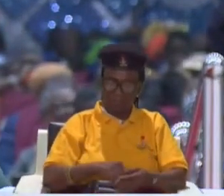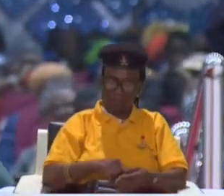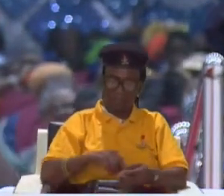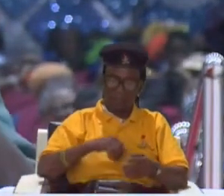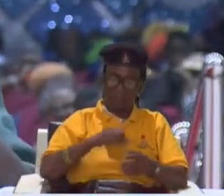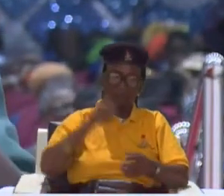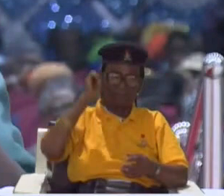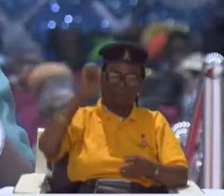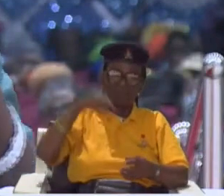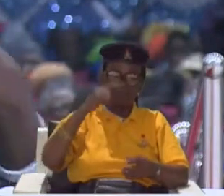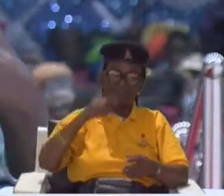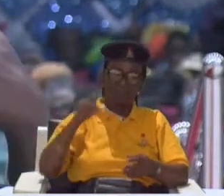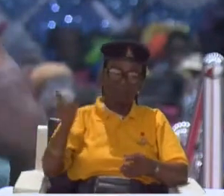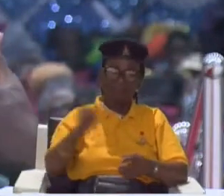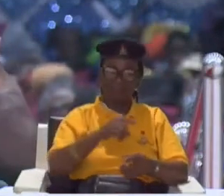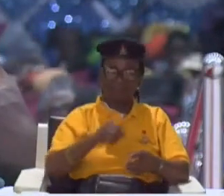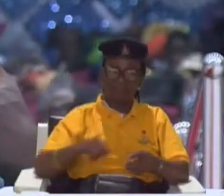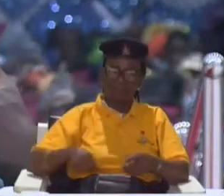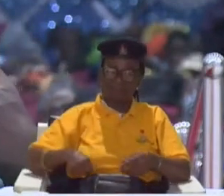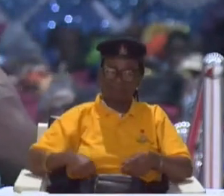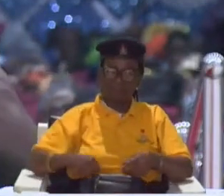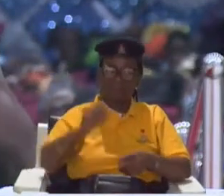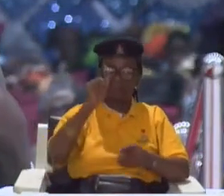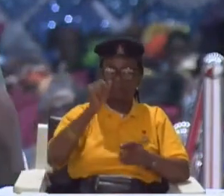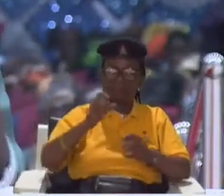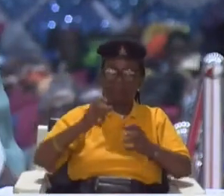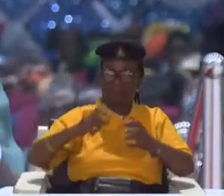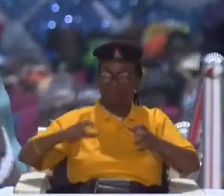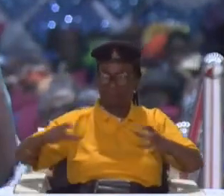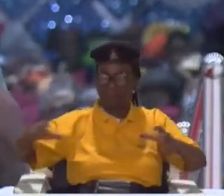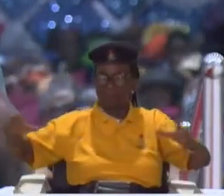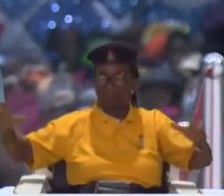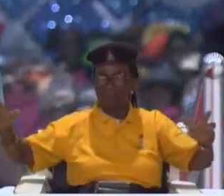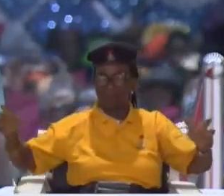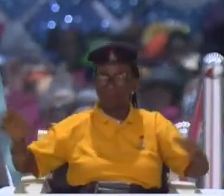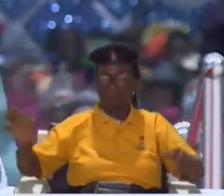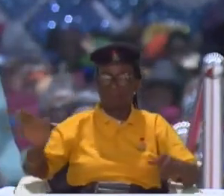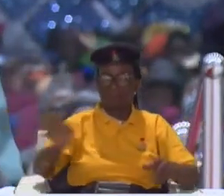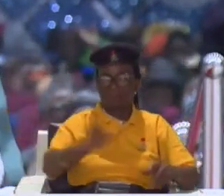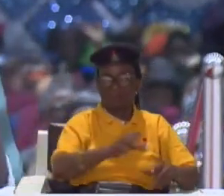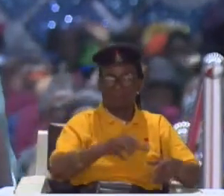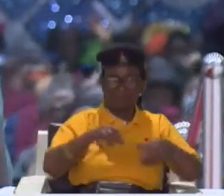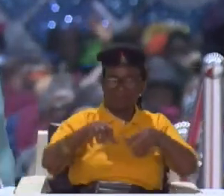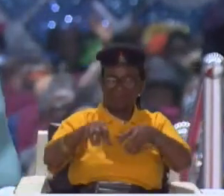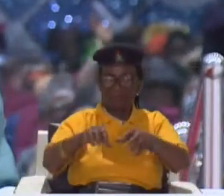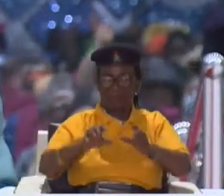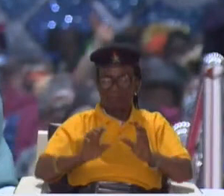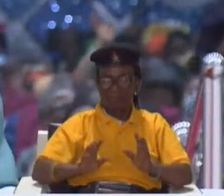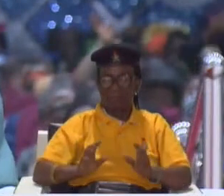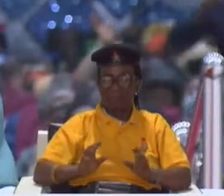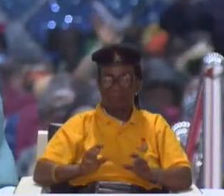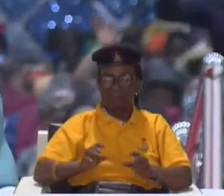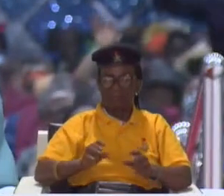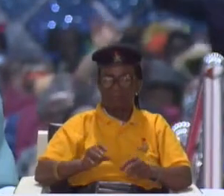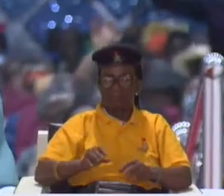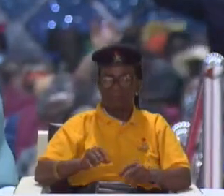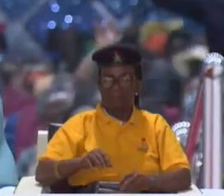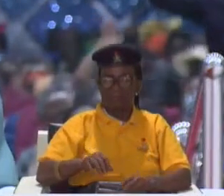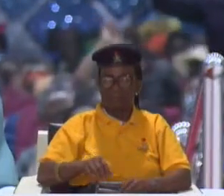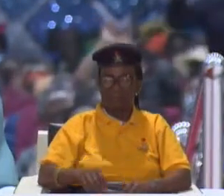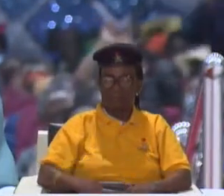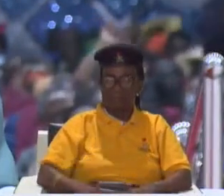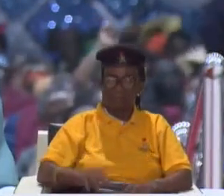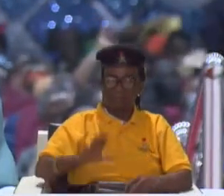He said you should enlarge your capacity to thank him.